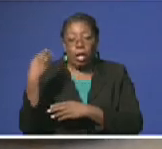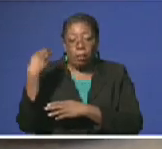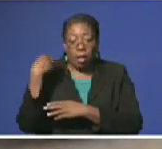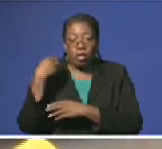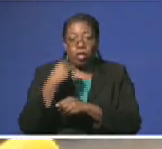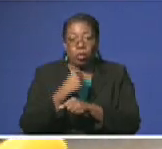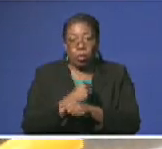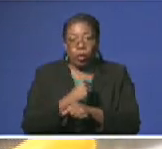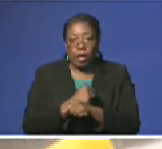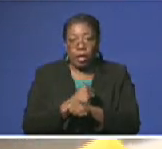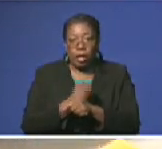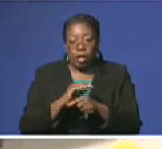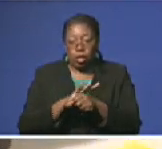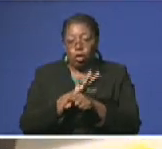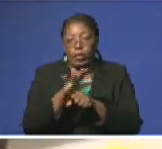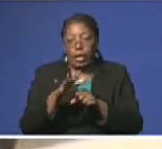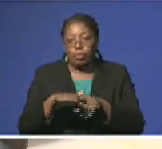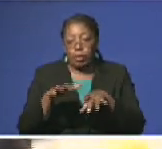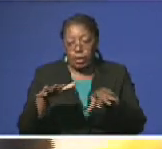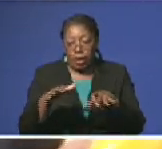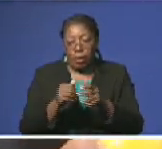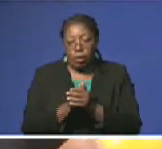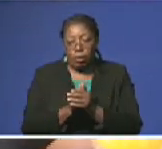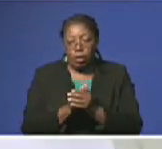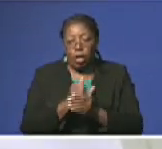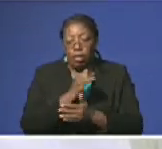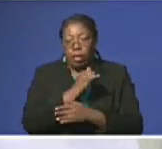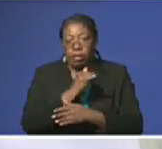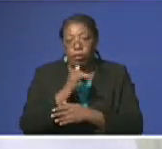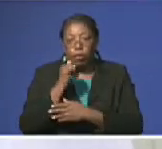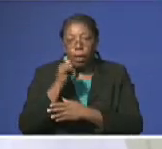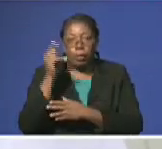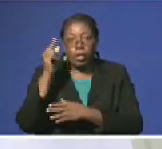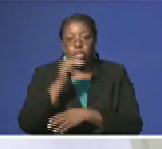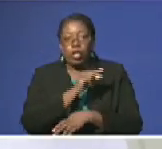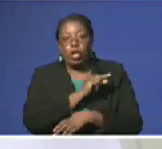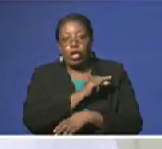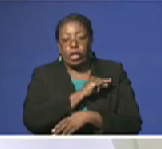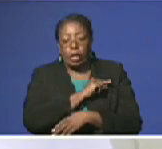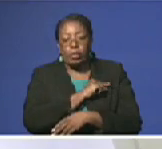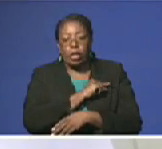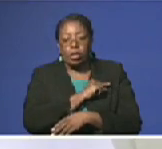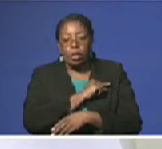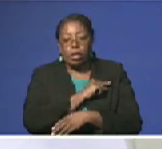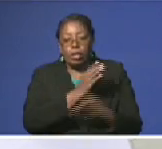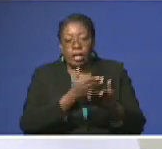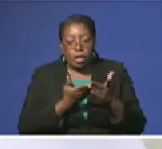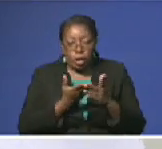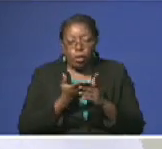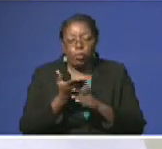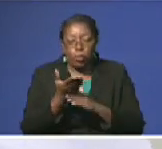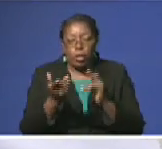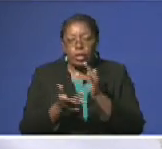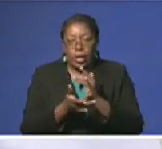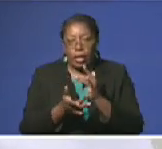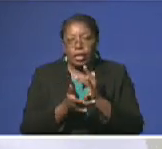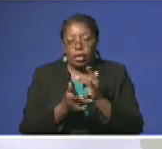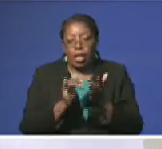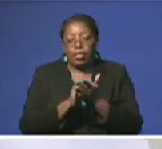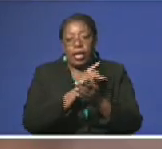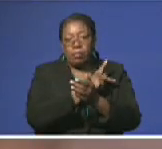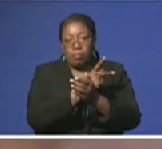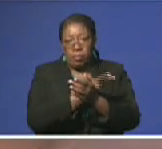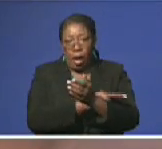maneuver throughout the COVID-19 pandemic. Well, today, farm manager Letitia Gibson walks us through the technology that powers the unique hydroponic